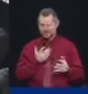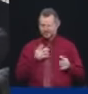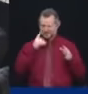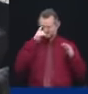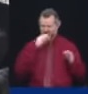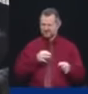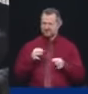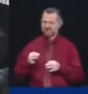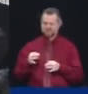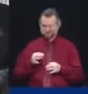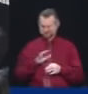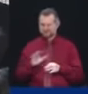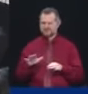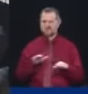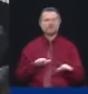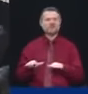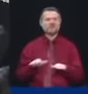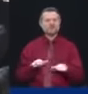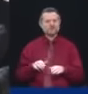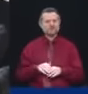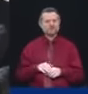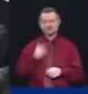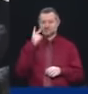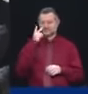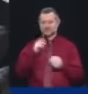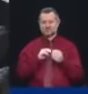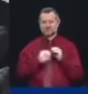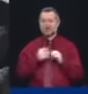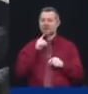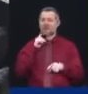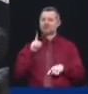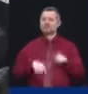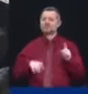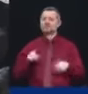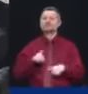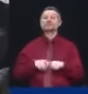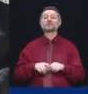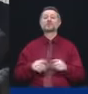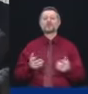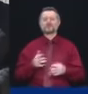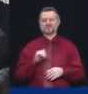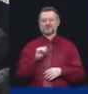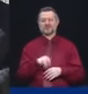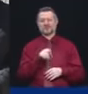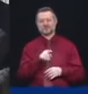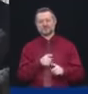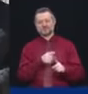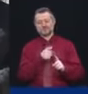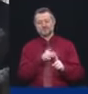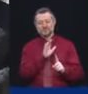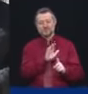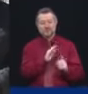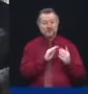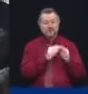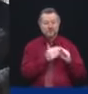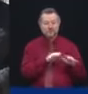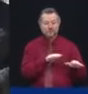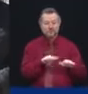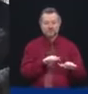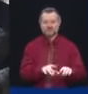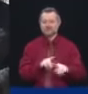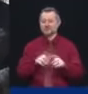see a variance across the state depending on how that community behaves and